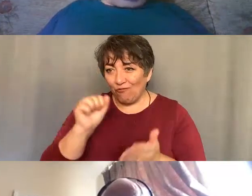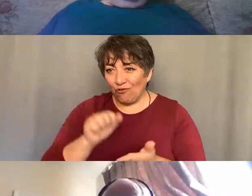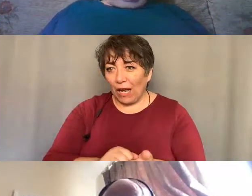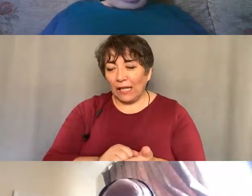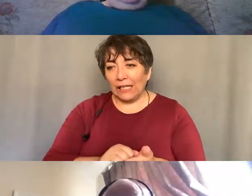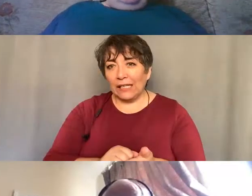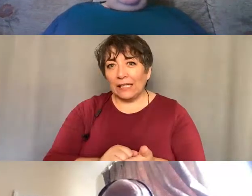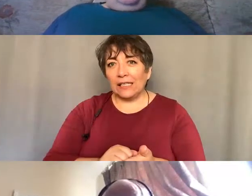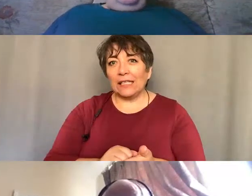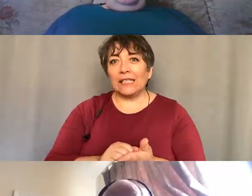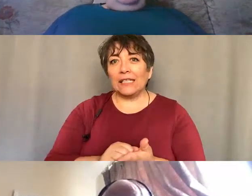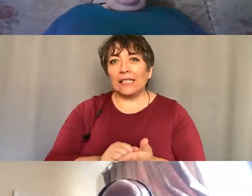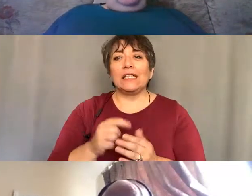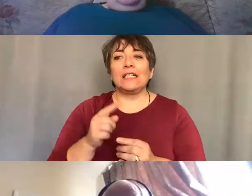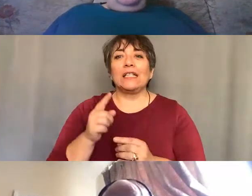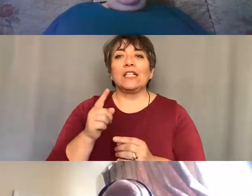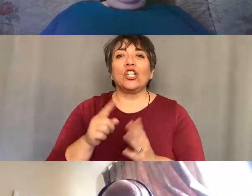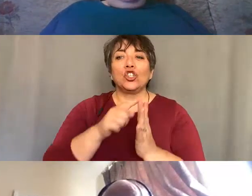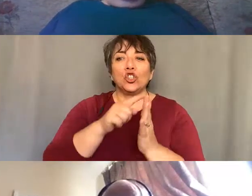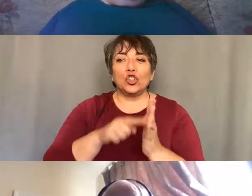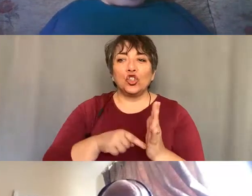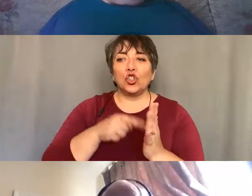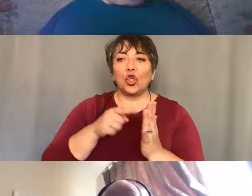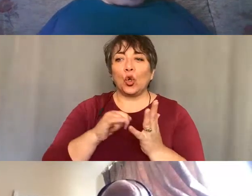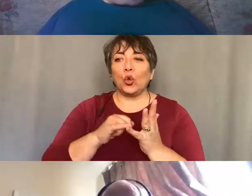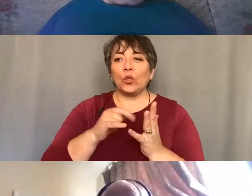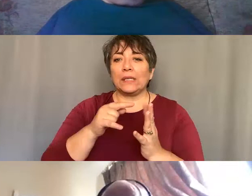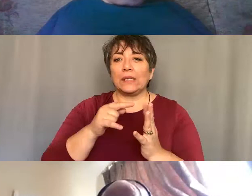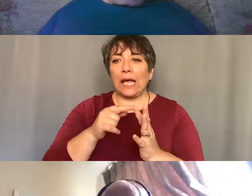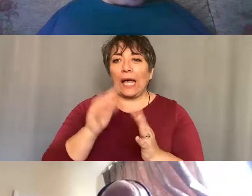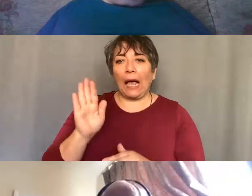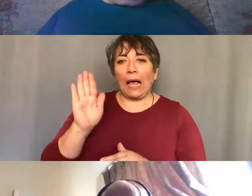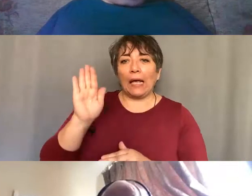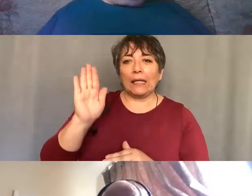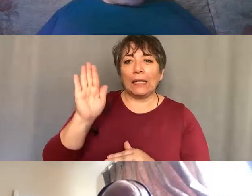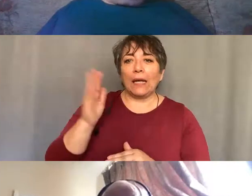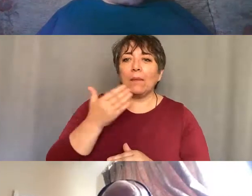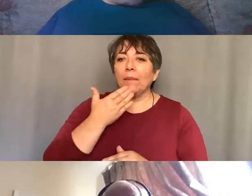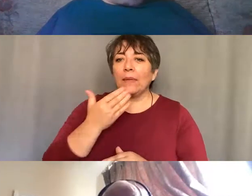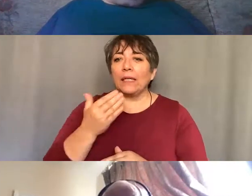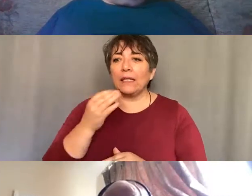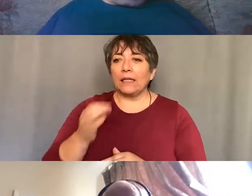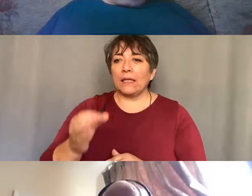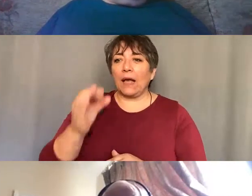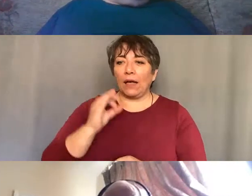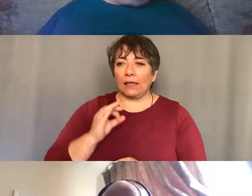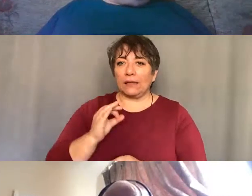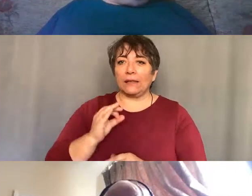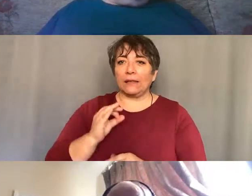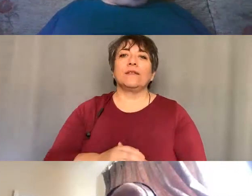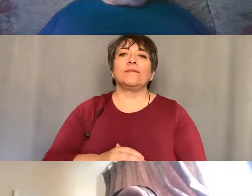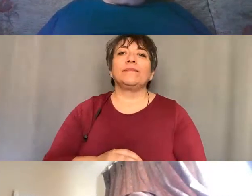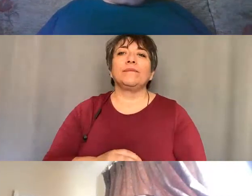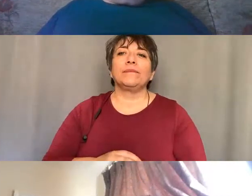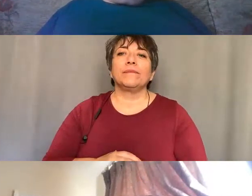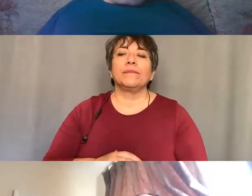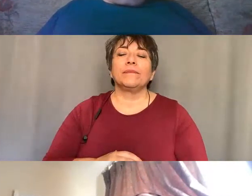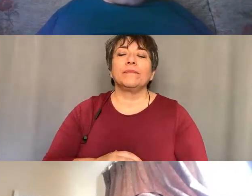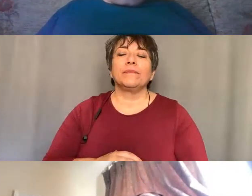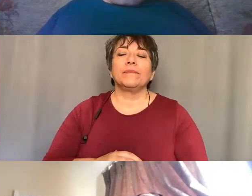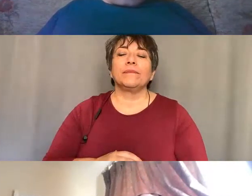were the next person in the chat, but you've also put your hand up. So if you'd like to ask a question, I'll go over to you if that's